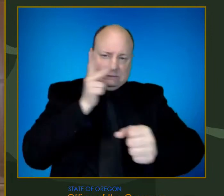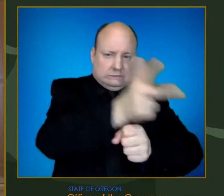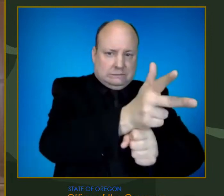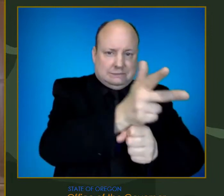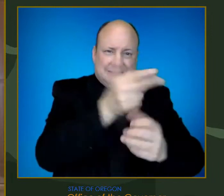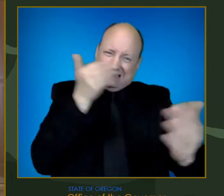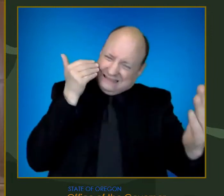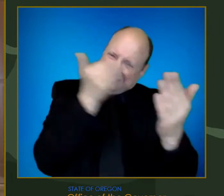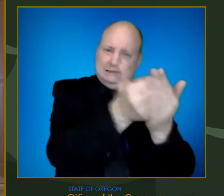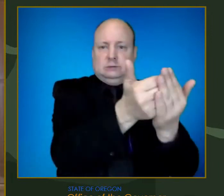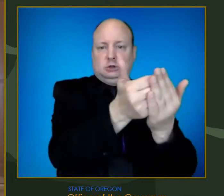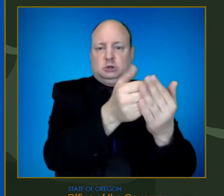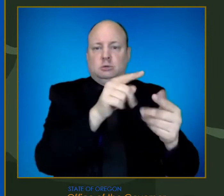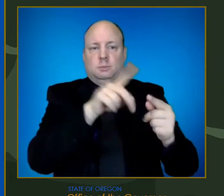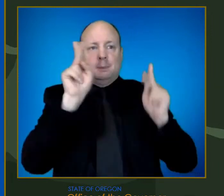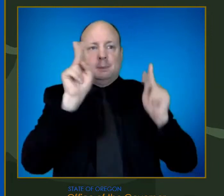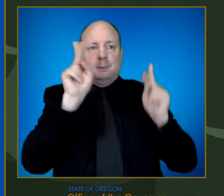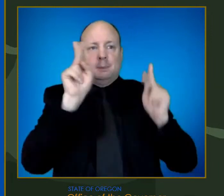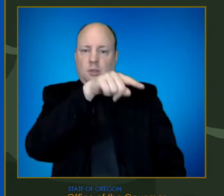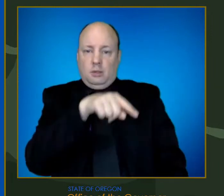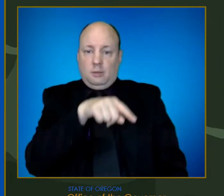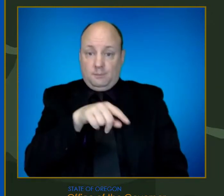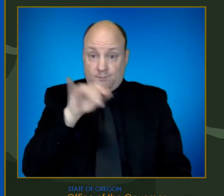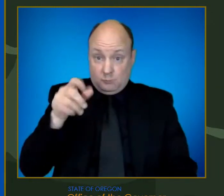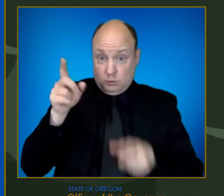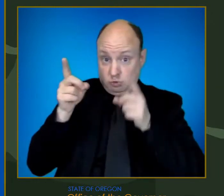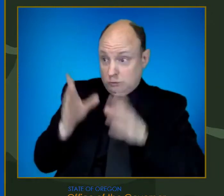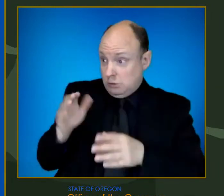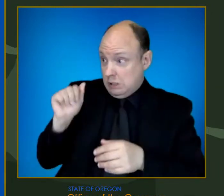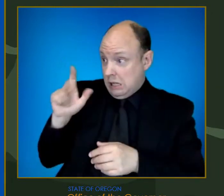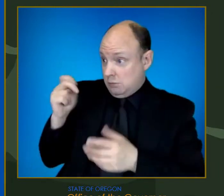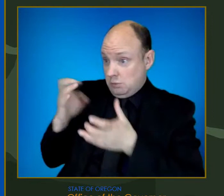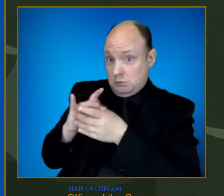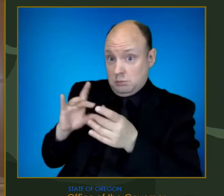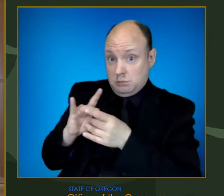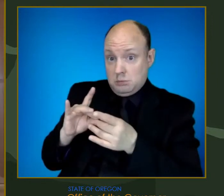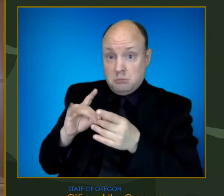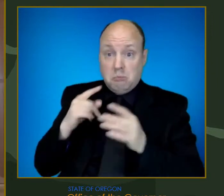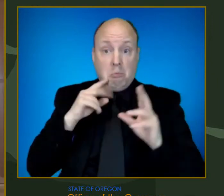add anything to that, please? No, Governor, I think you summed it up really well.